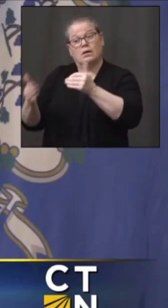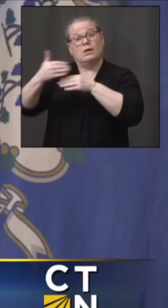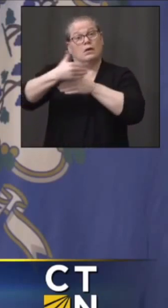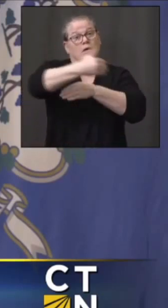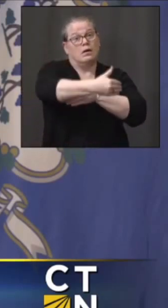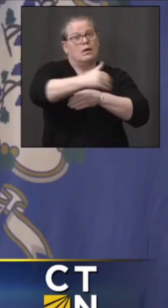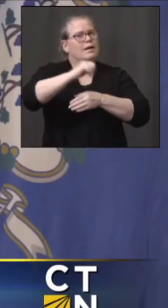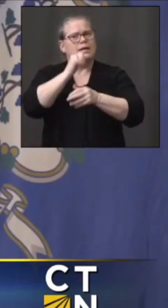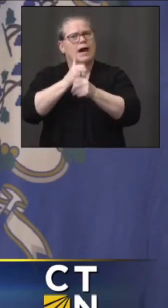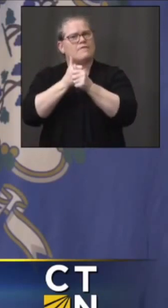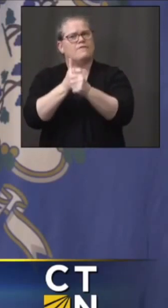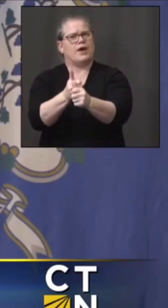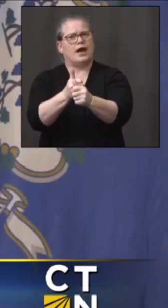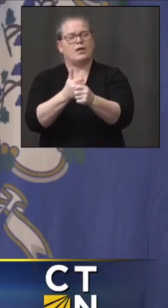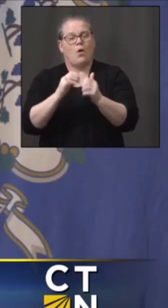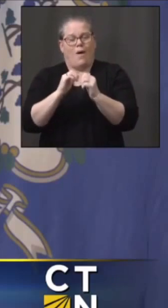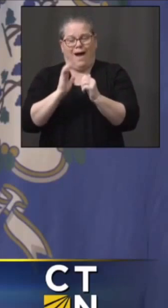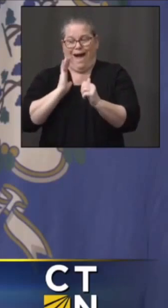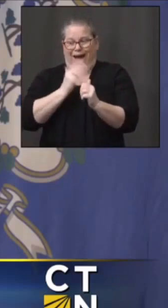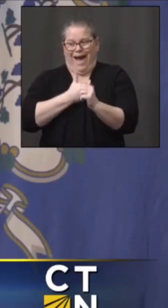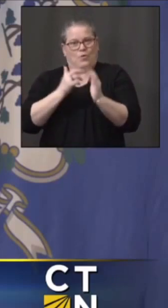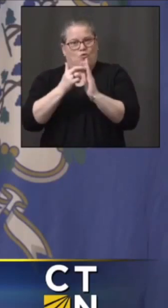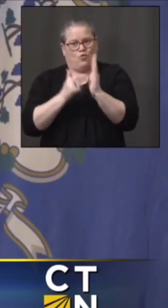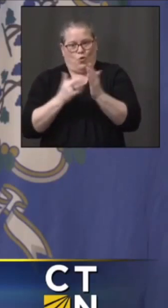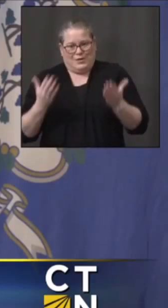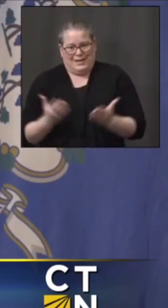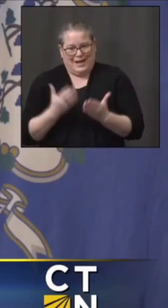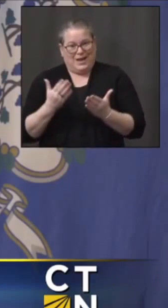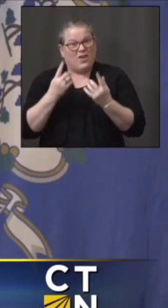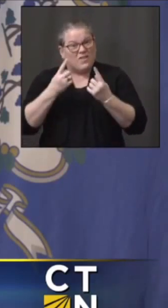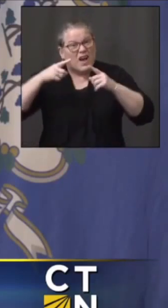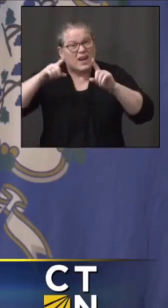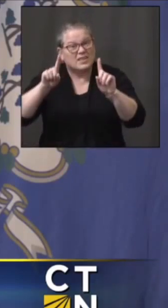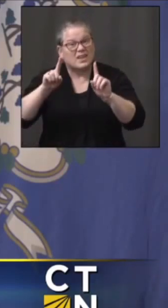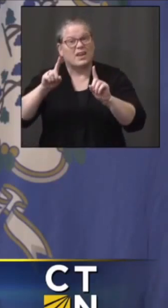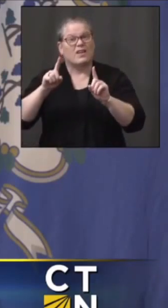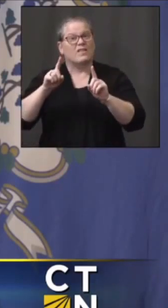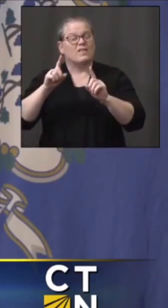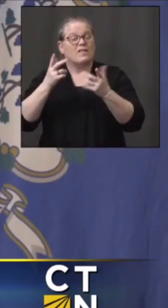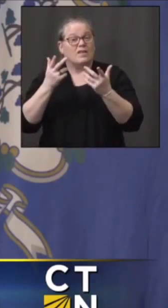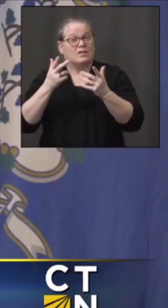regional approach when it comes to making a big decision like this?